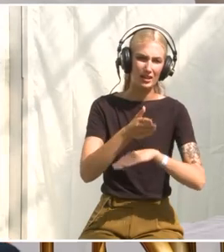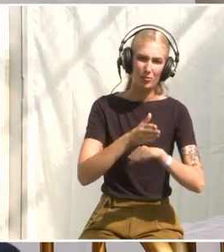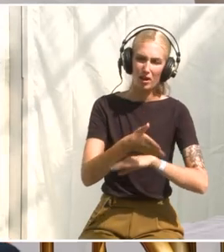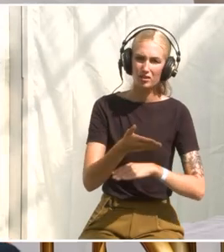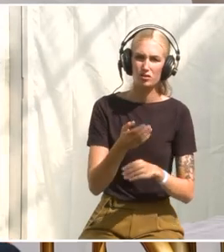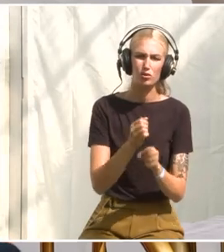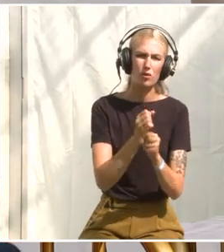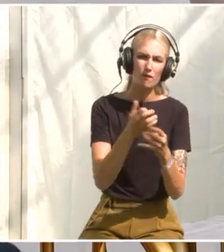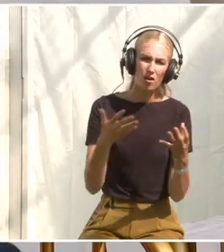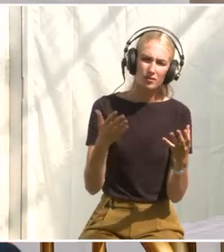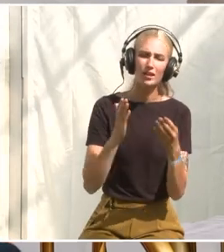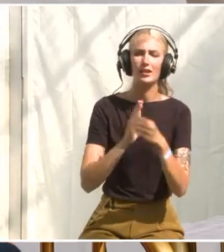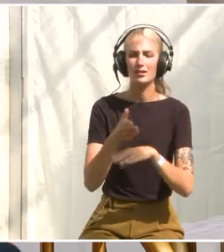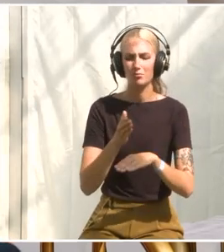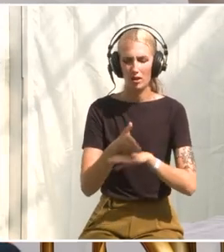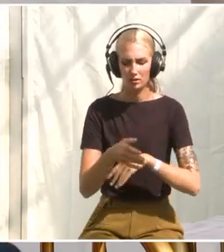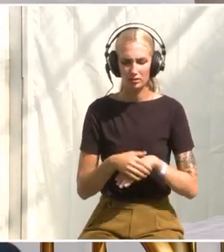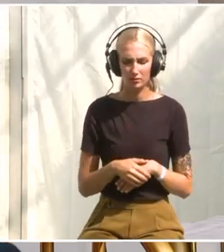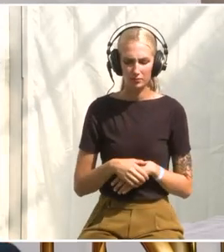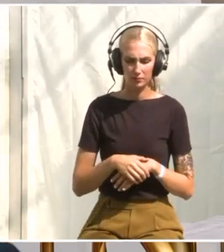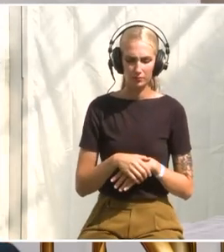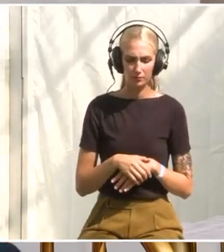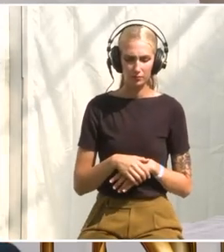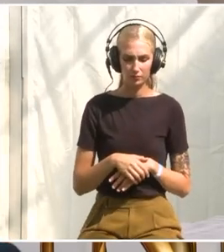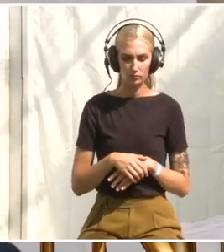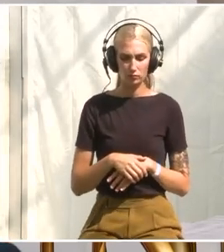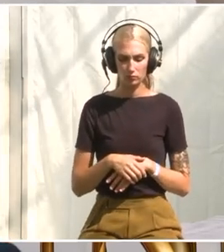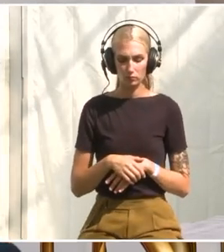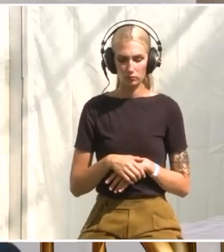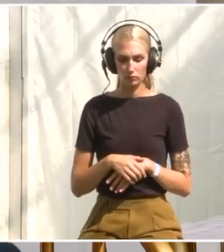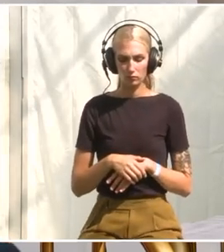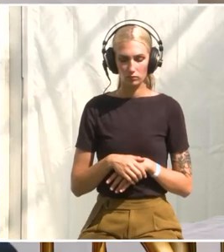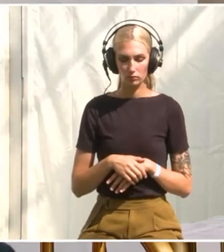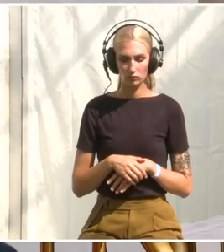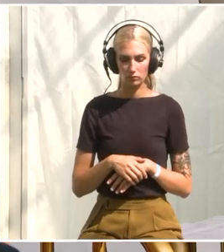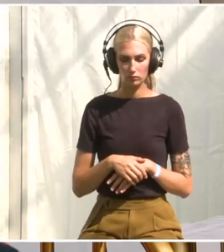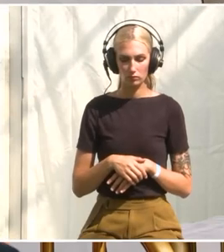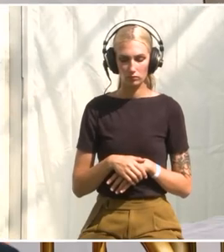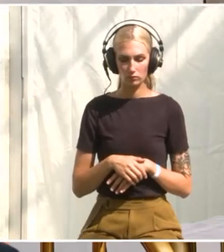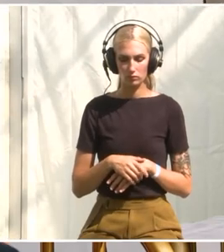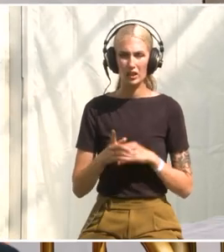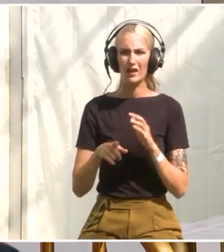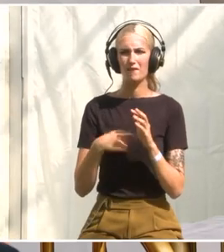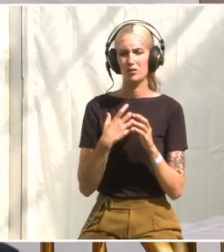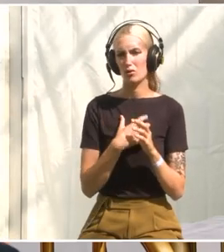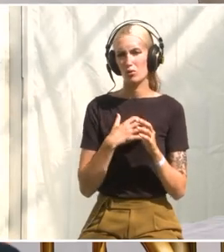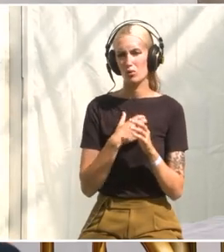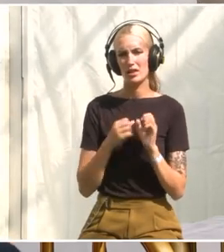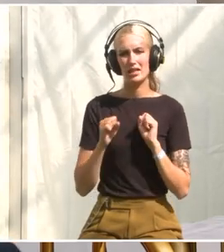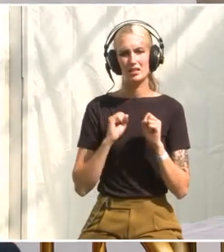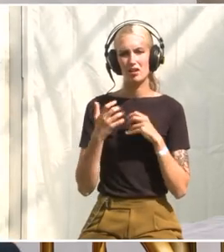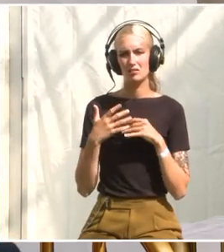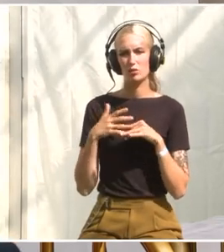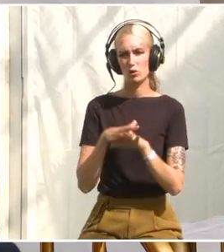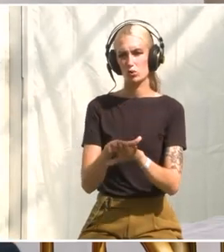access. And I think that is also a price issue, and you know, the quality of the infrastructure. So I